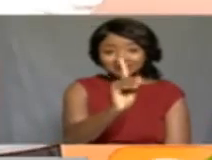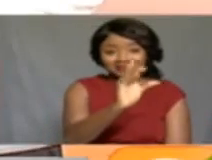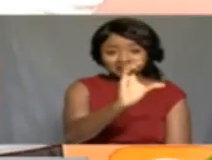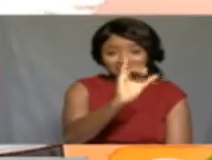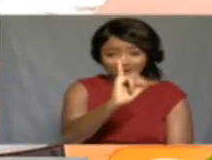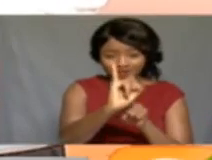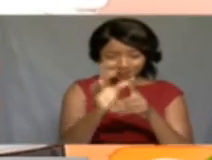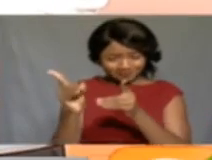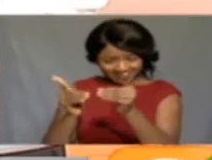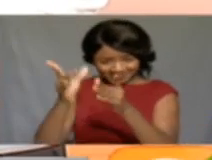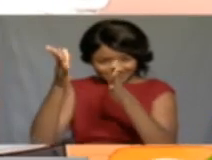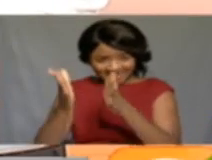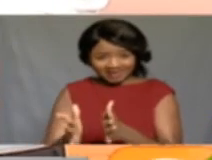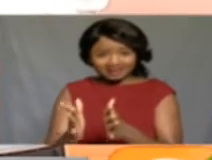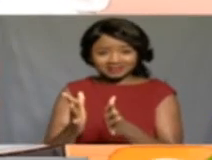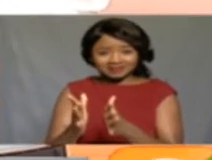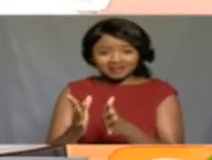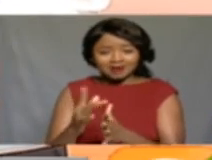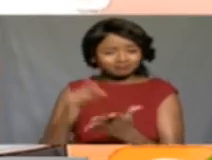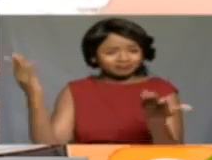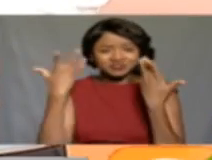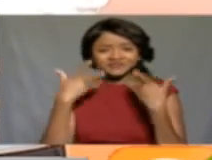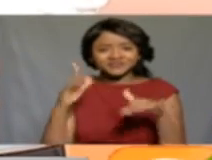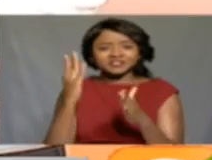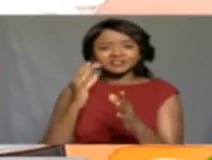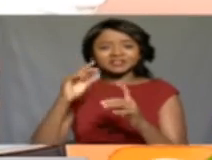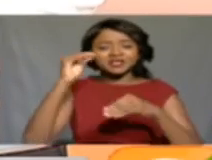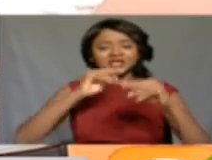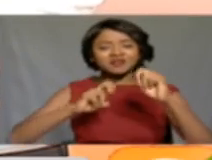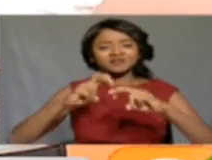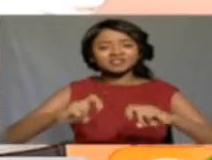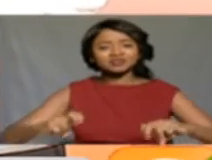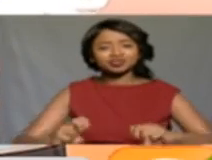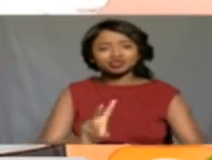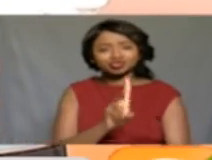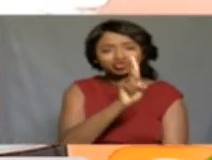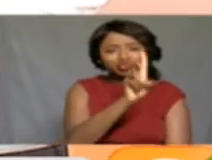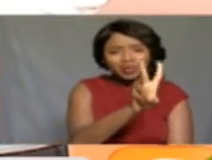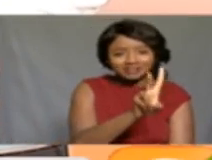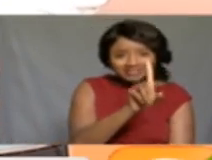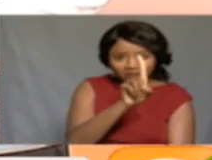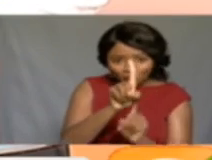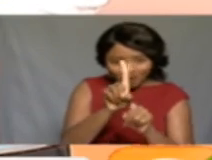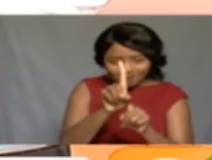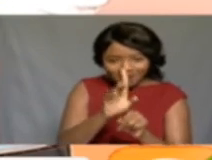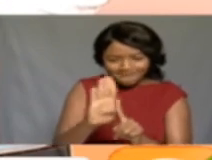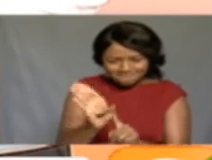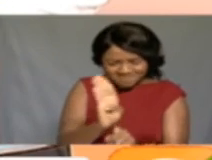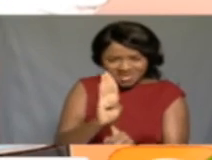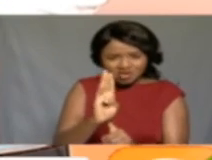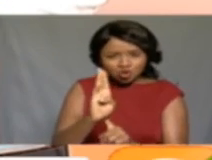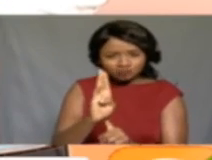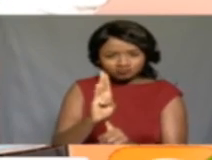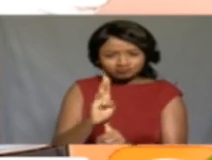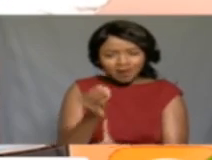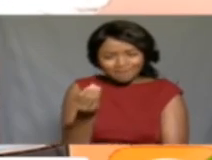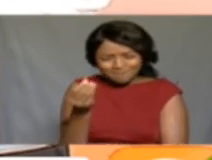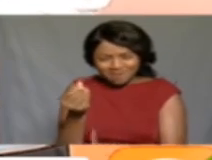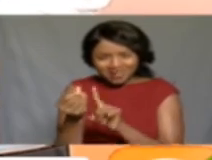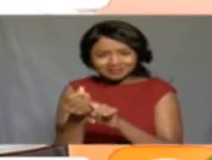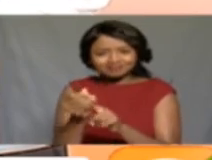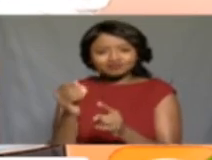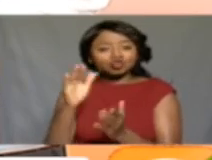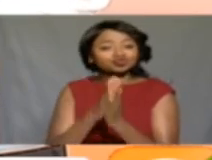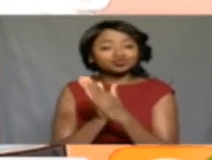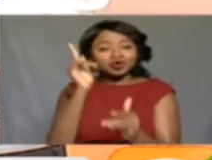George Kinoti has concluded investigations into the 21 billion shillings Kimwarer and Arror dam